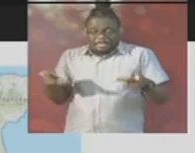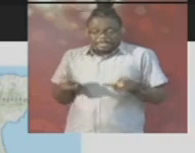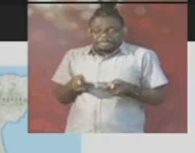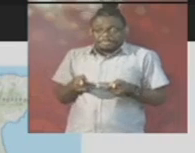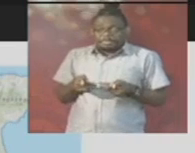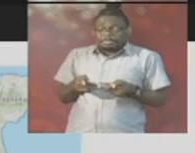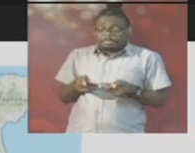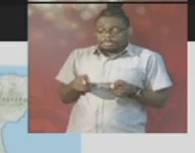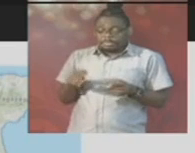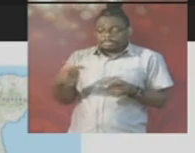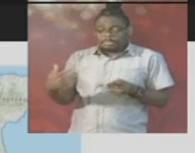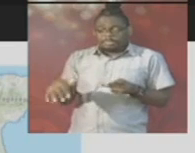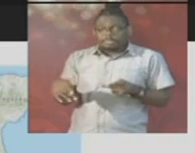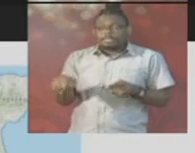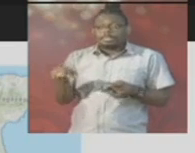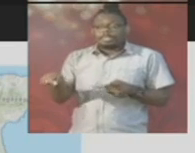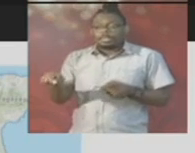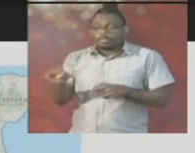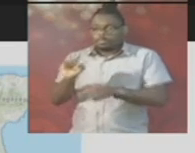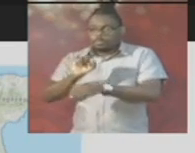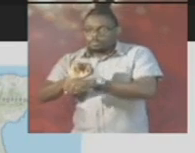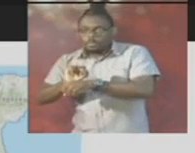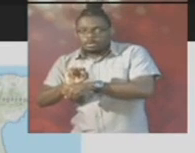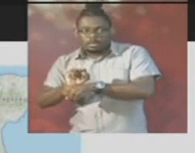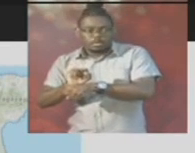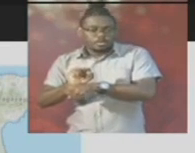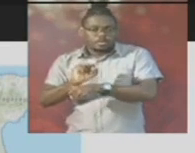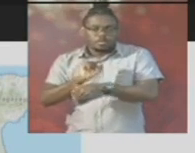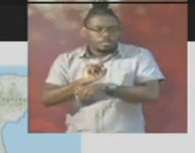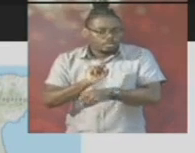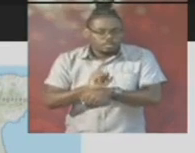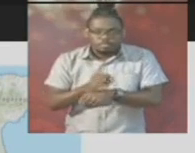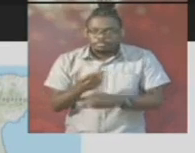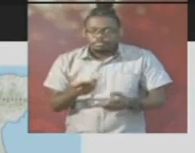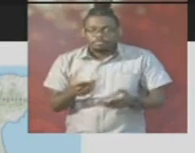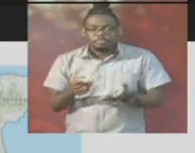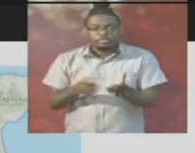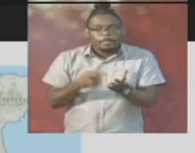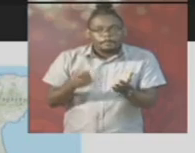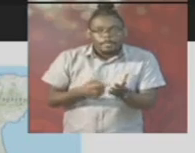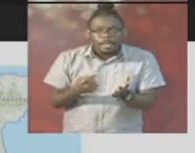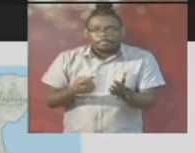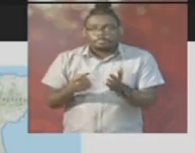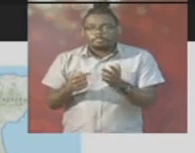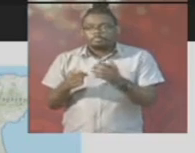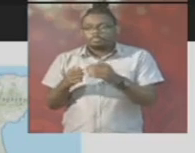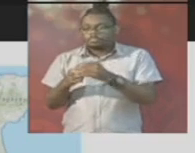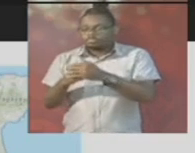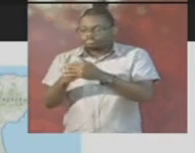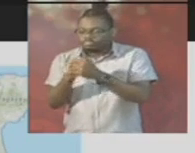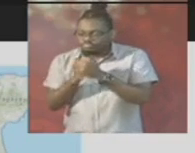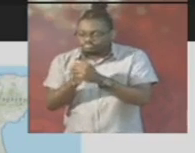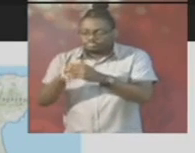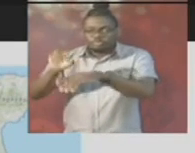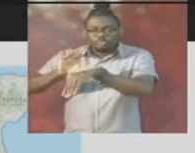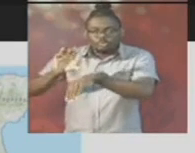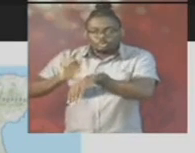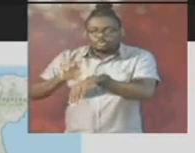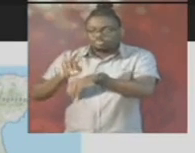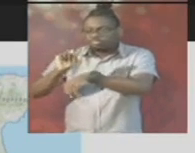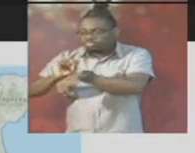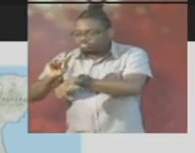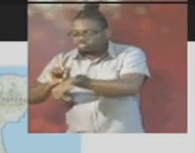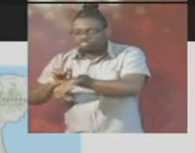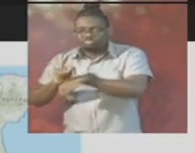tracing, including workplaces, including sometimes places of worship, including previously the